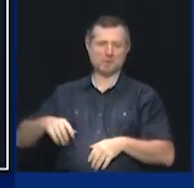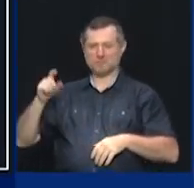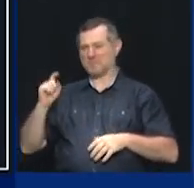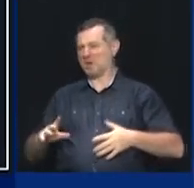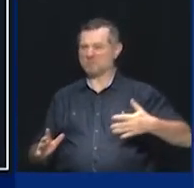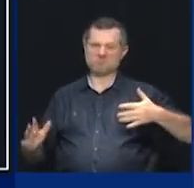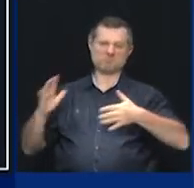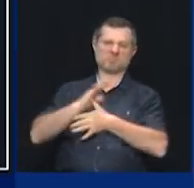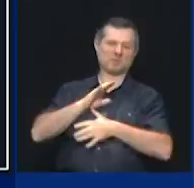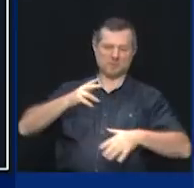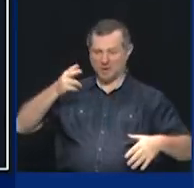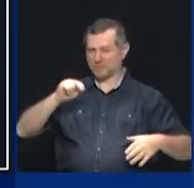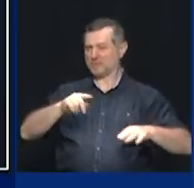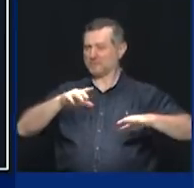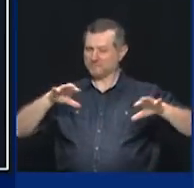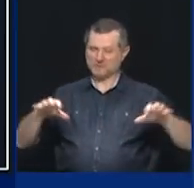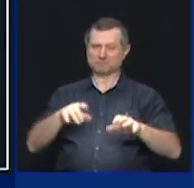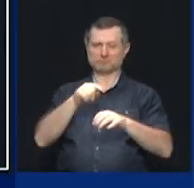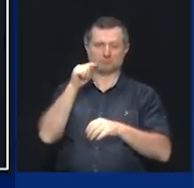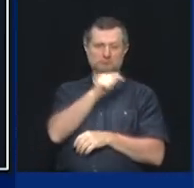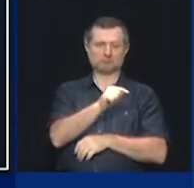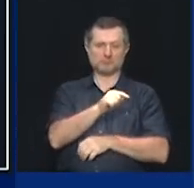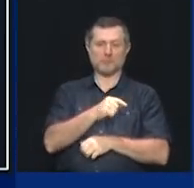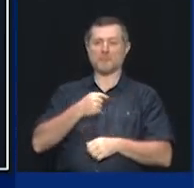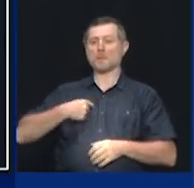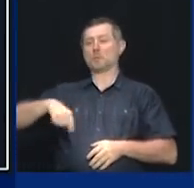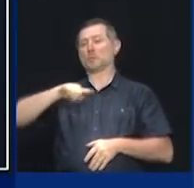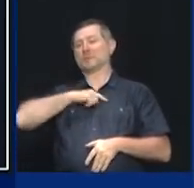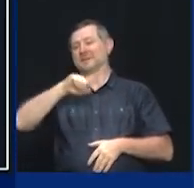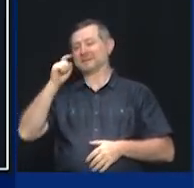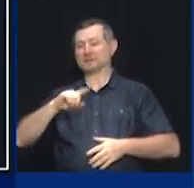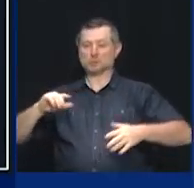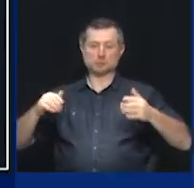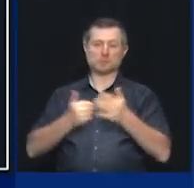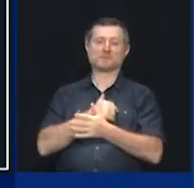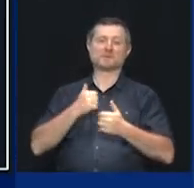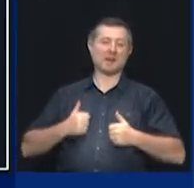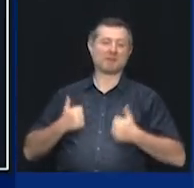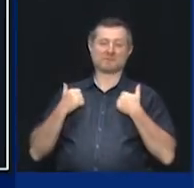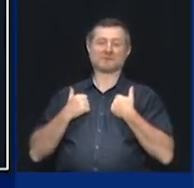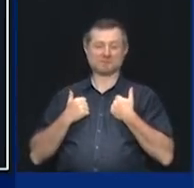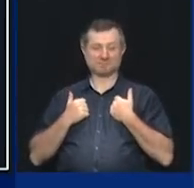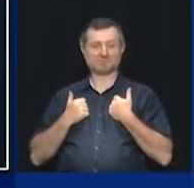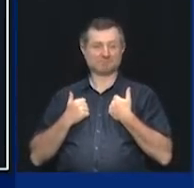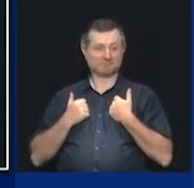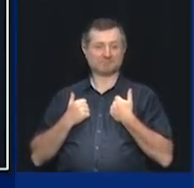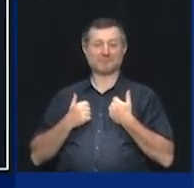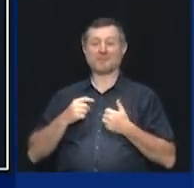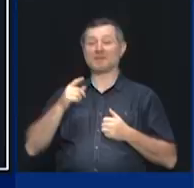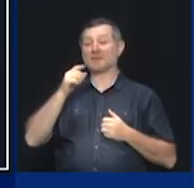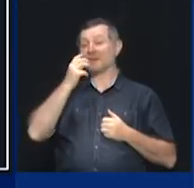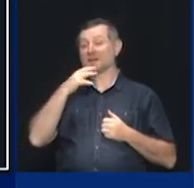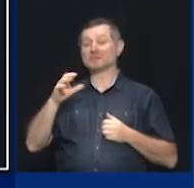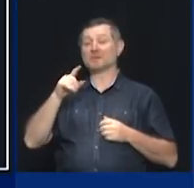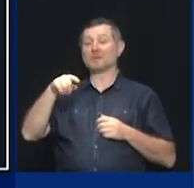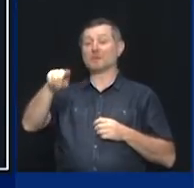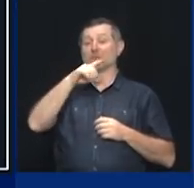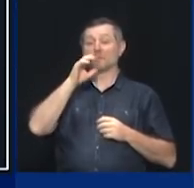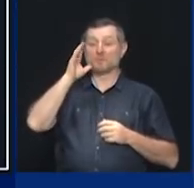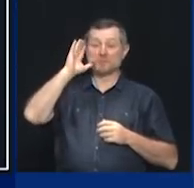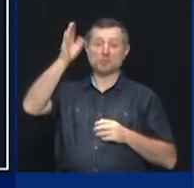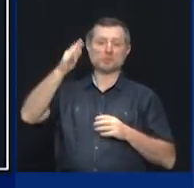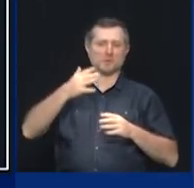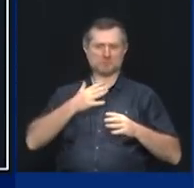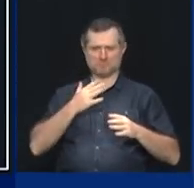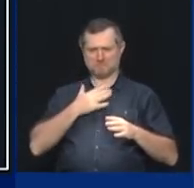It is a matter of saving lives. And New York's future depends on it. People are not